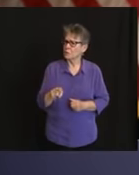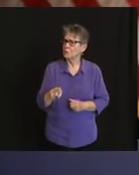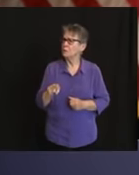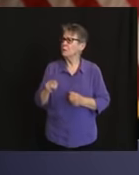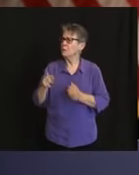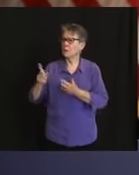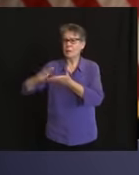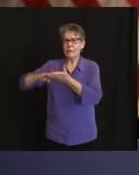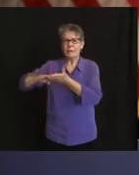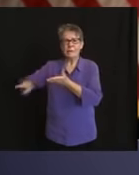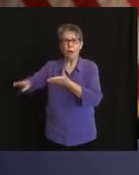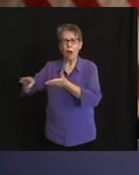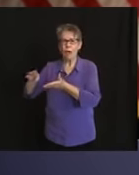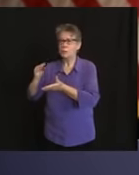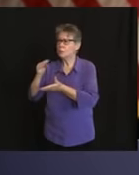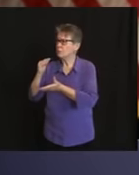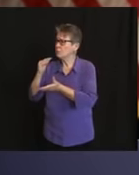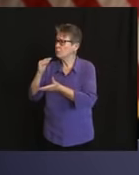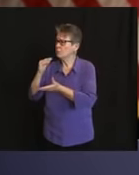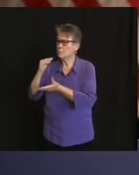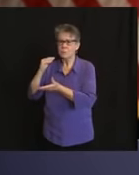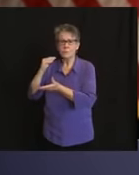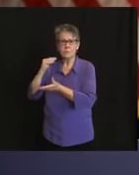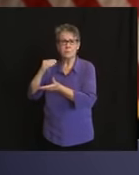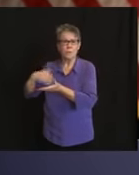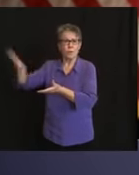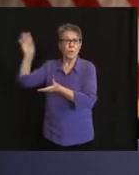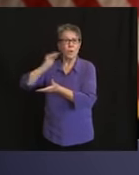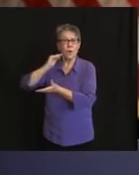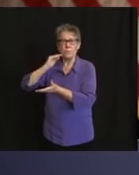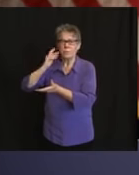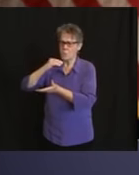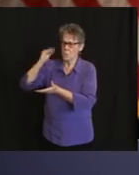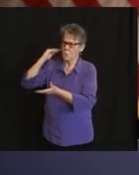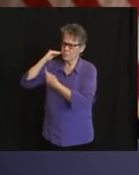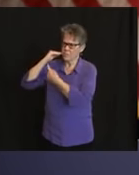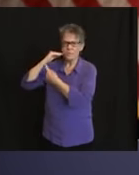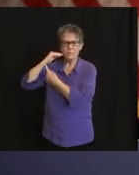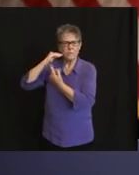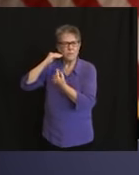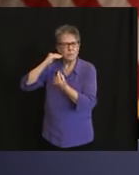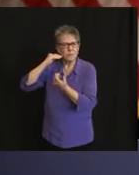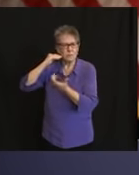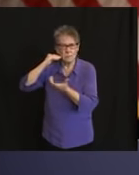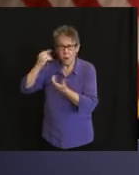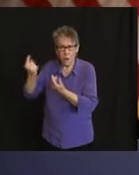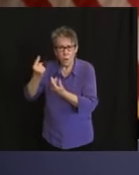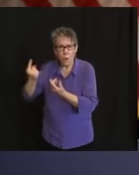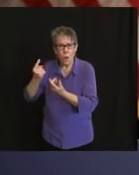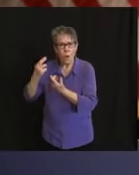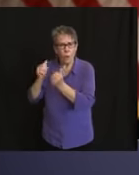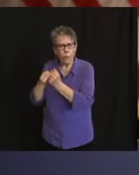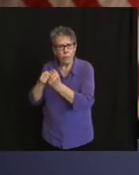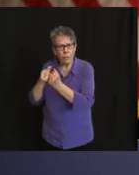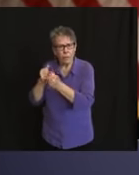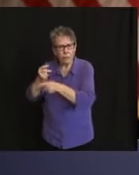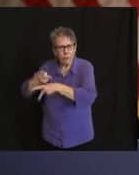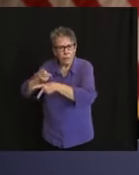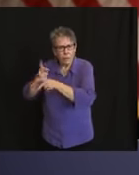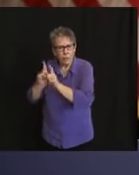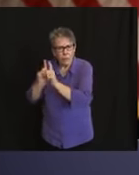Tappington, Barnegat, Waretown. Where are you from, Stephanie? Sorry? Where? Tappington, Barnegat, Waretown. Okay. A lot of